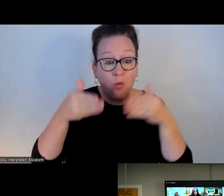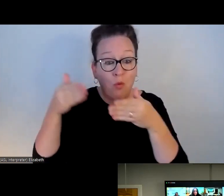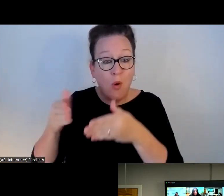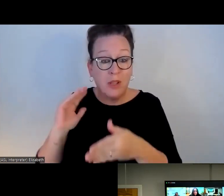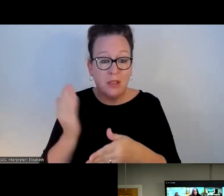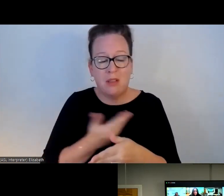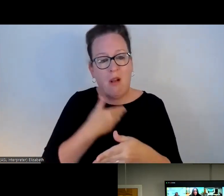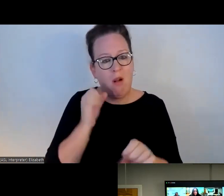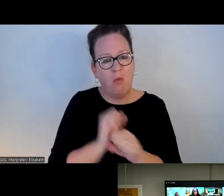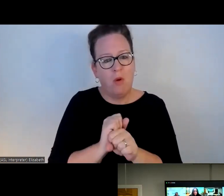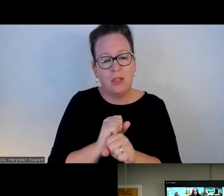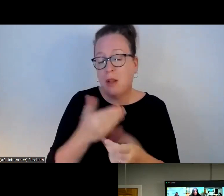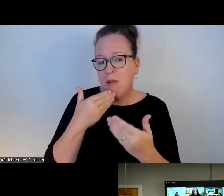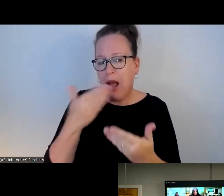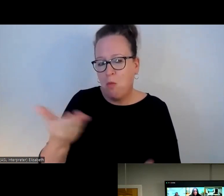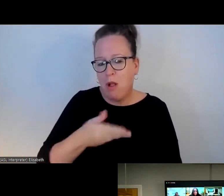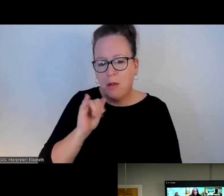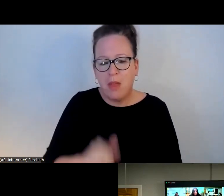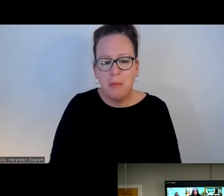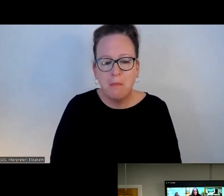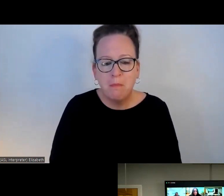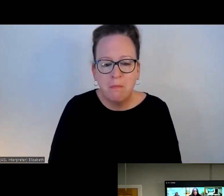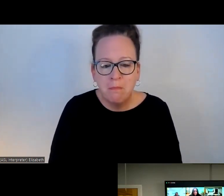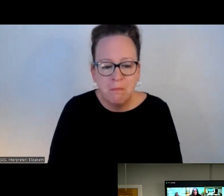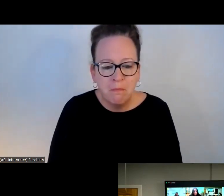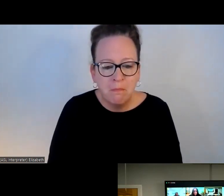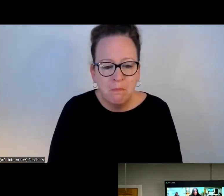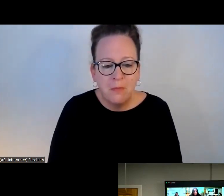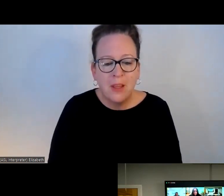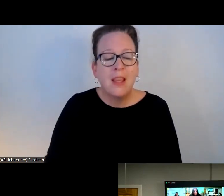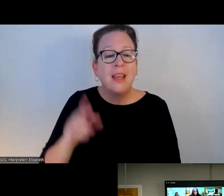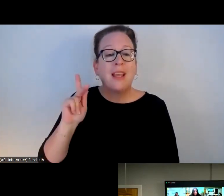too. And so you mean community health centers, not